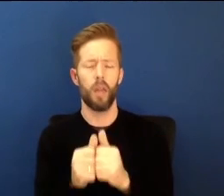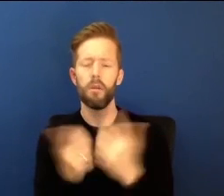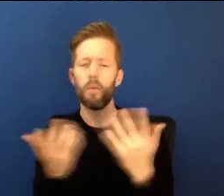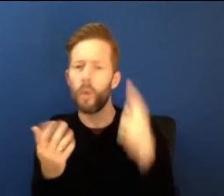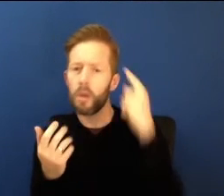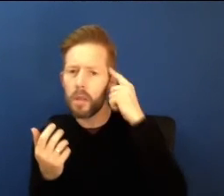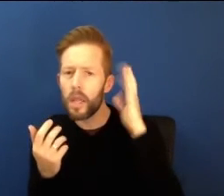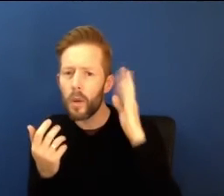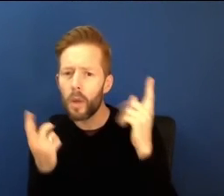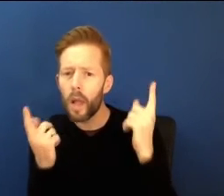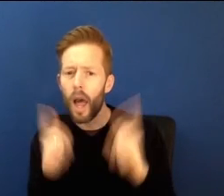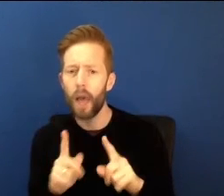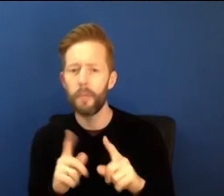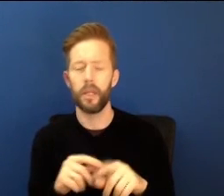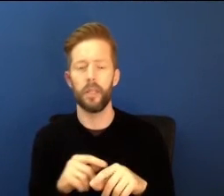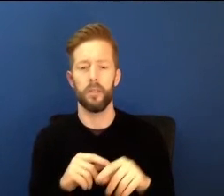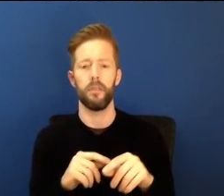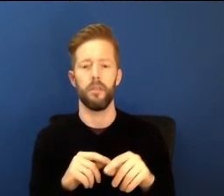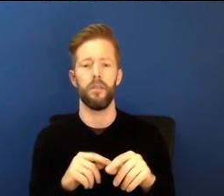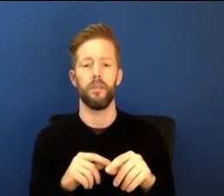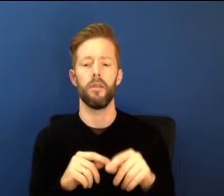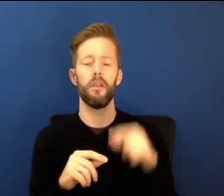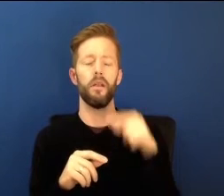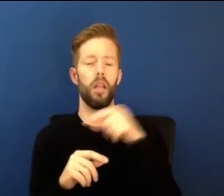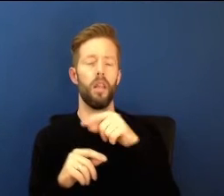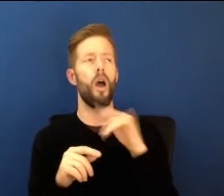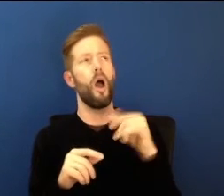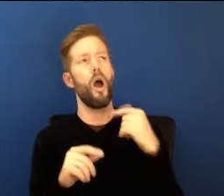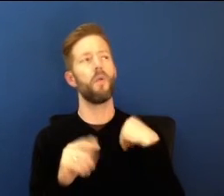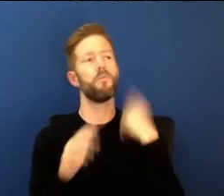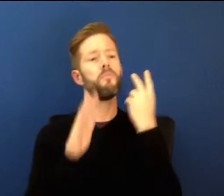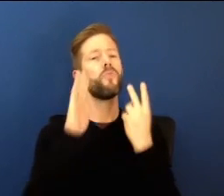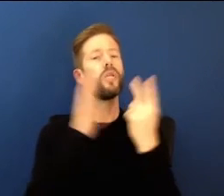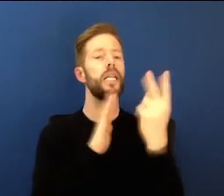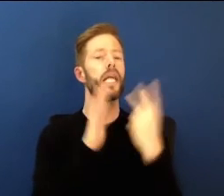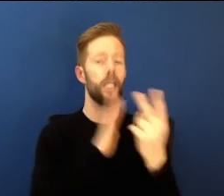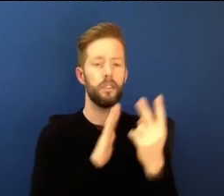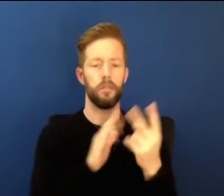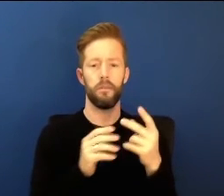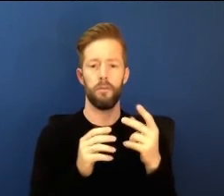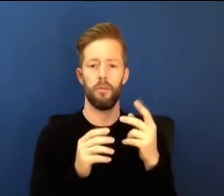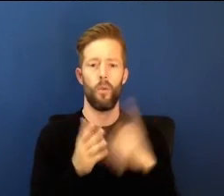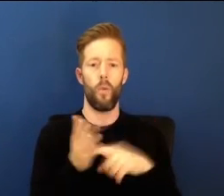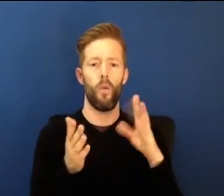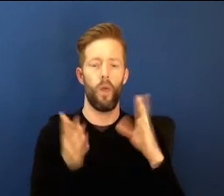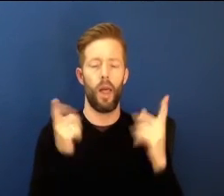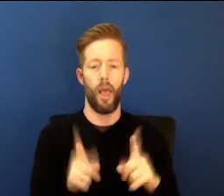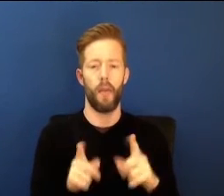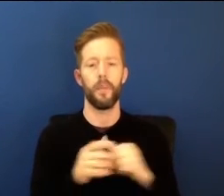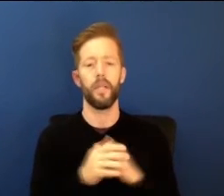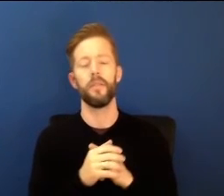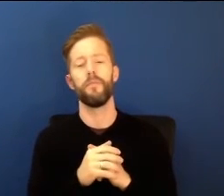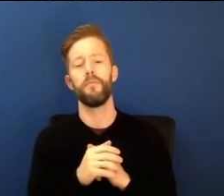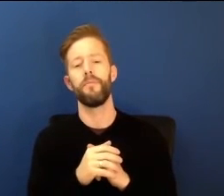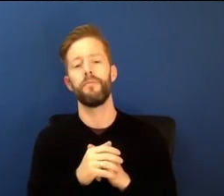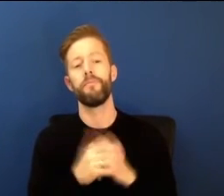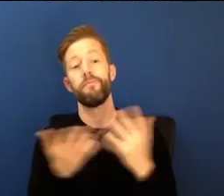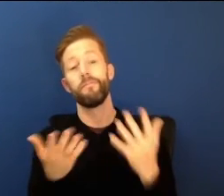like that? What do you think is going to happen? And getting them to make predictions about what they think is going to happen.